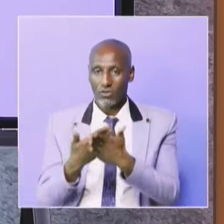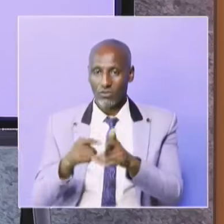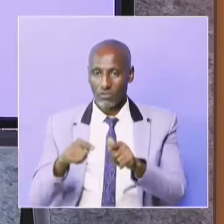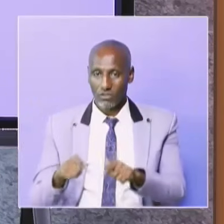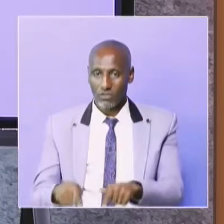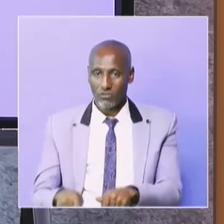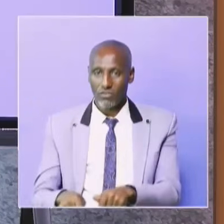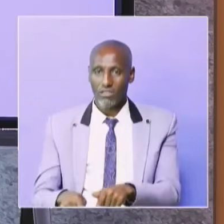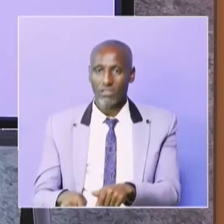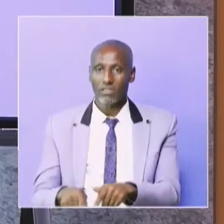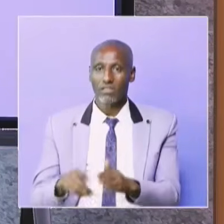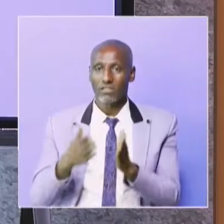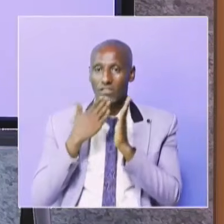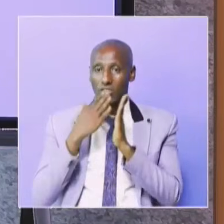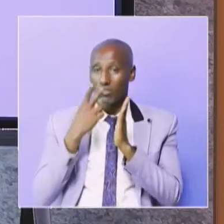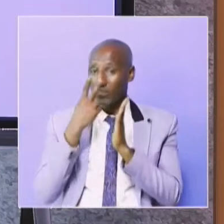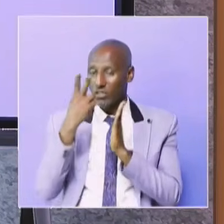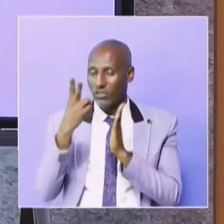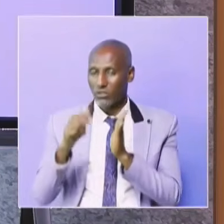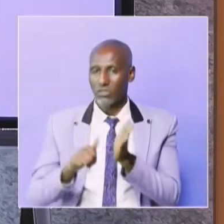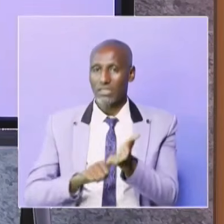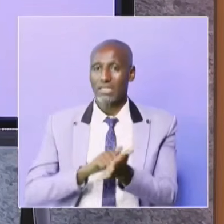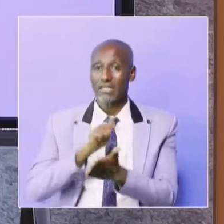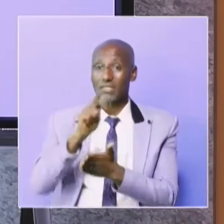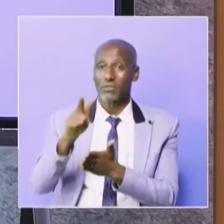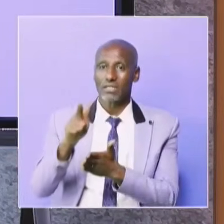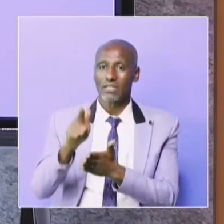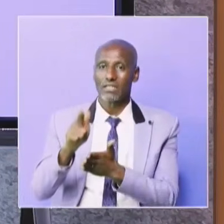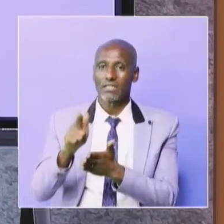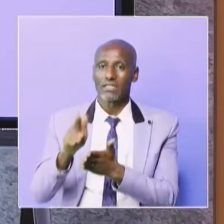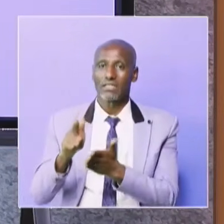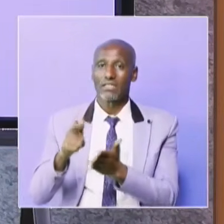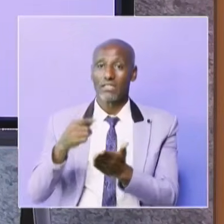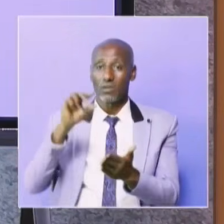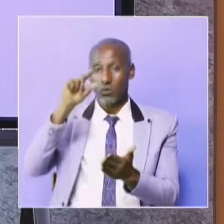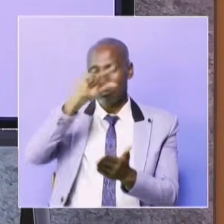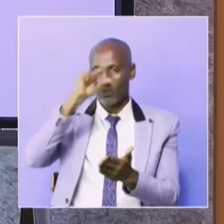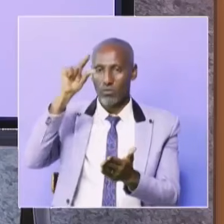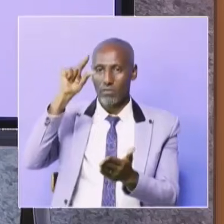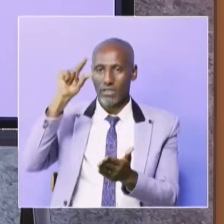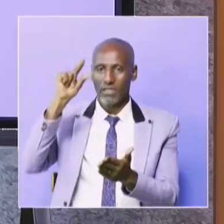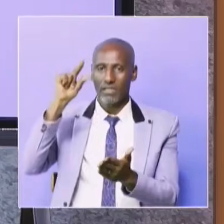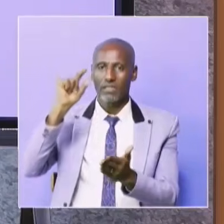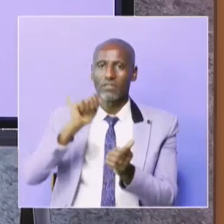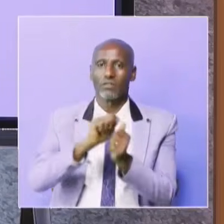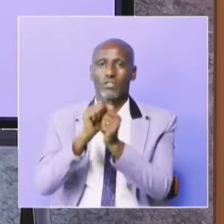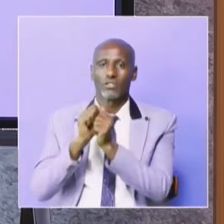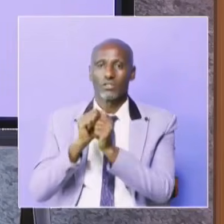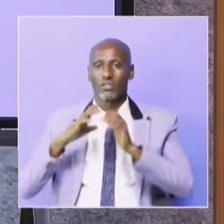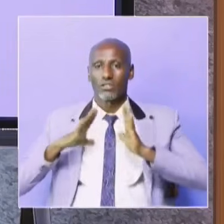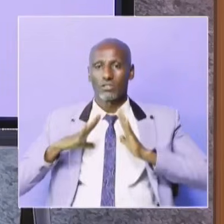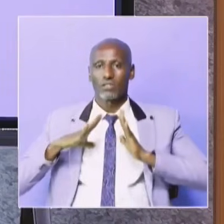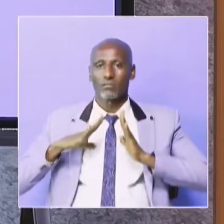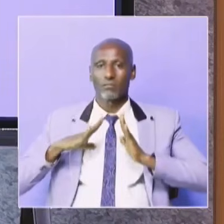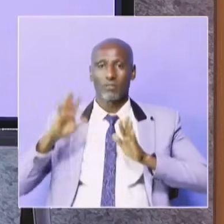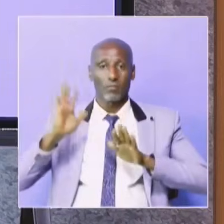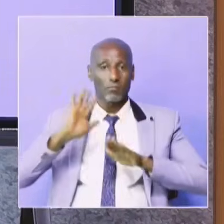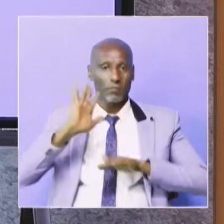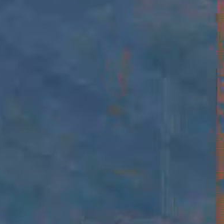for today. I'm sure I will see you next week with a new lesson, a new topic. We will enjoy it together. Until now,